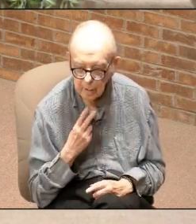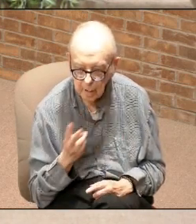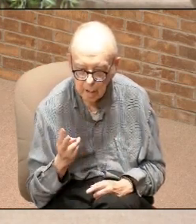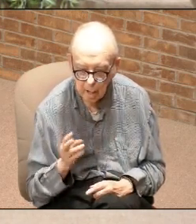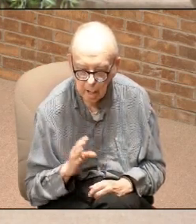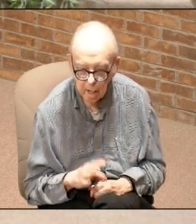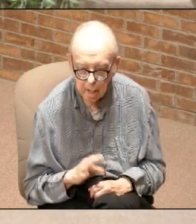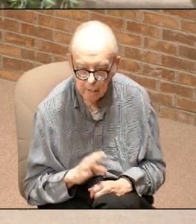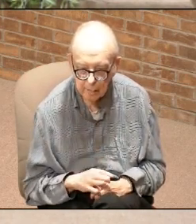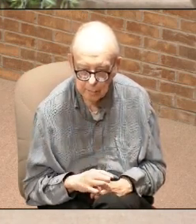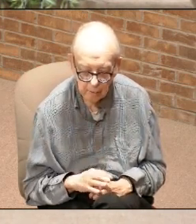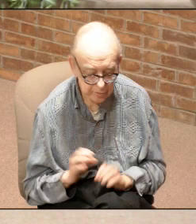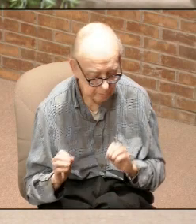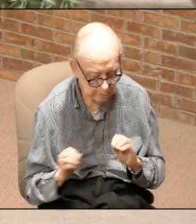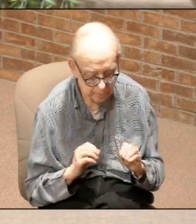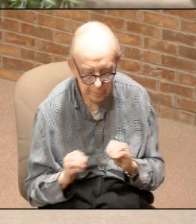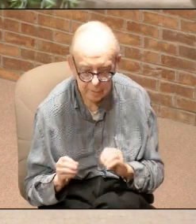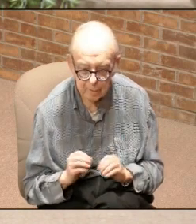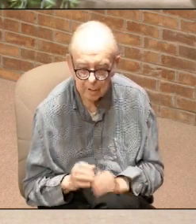this church is just rocking